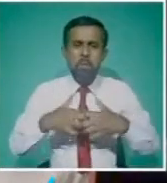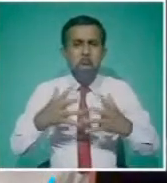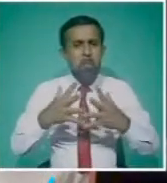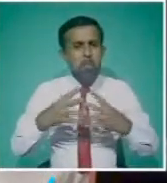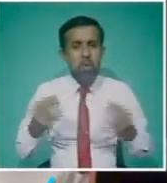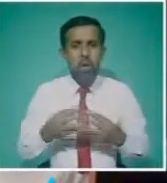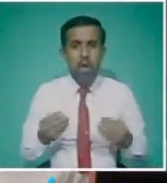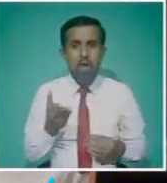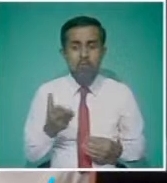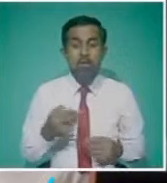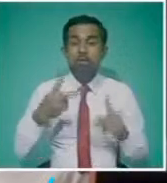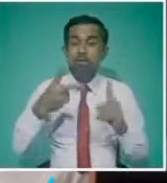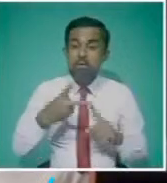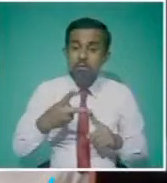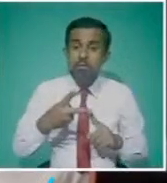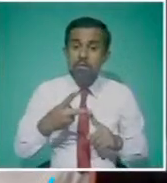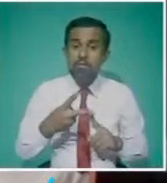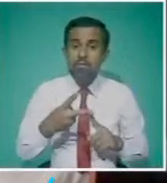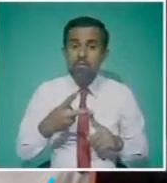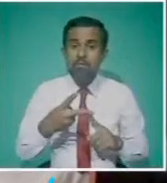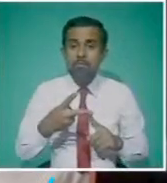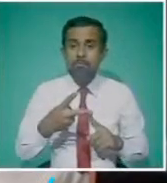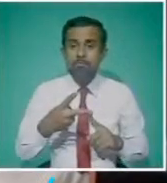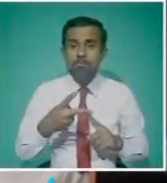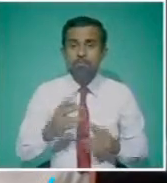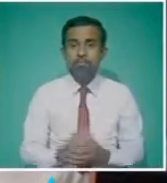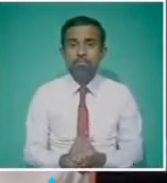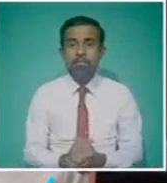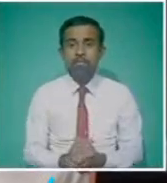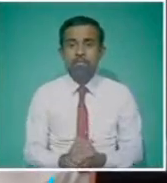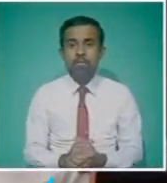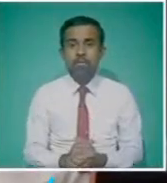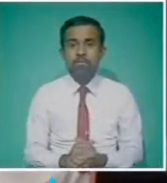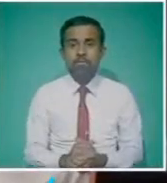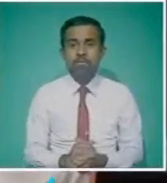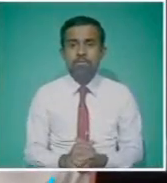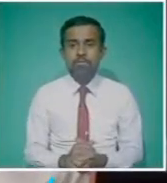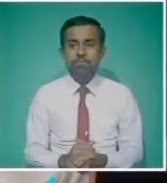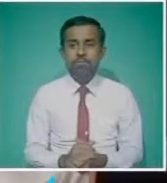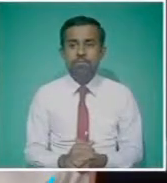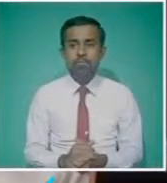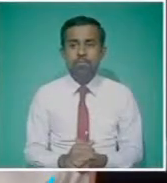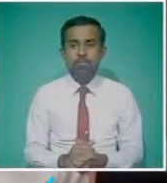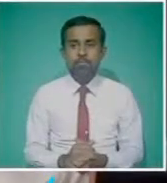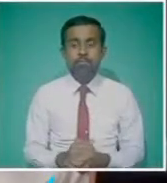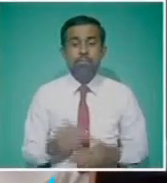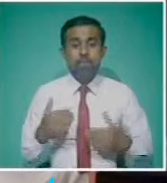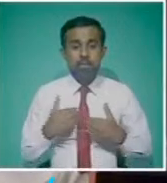Secondly, it's an issue that was raised. If we want a figurehead, why don't we have the Queen?